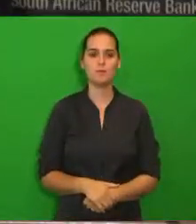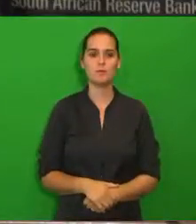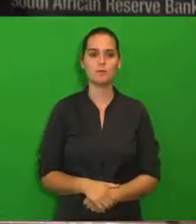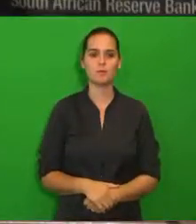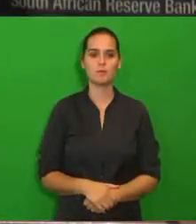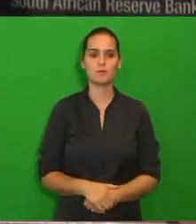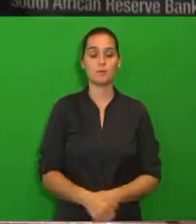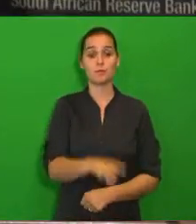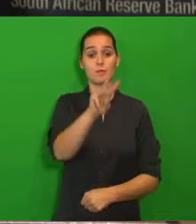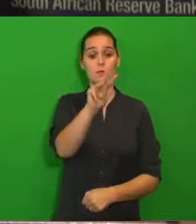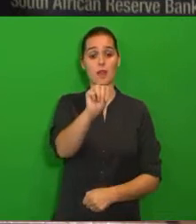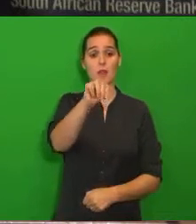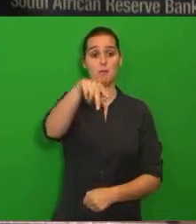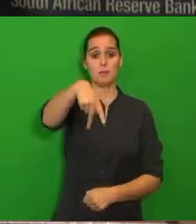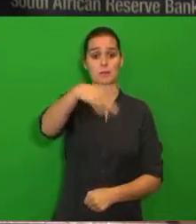The MPC